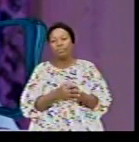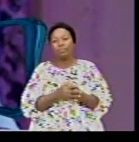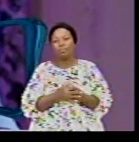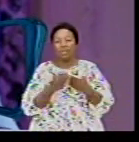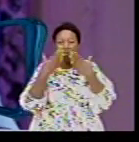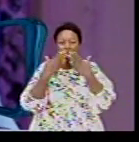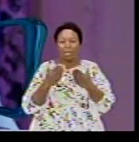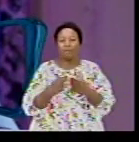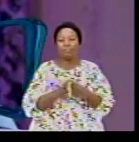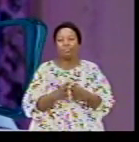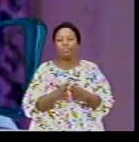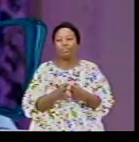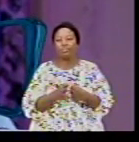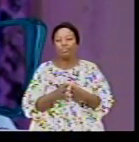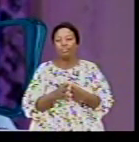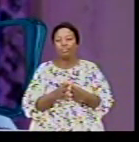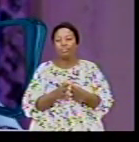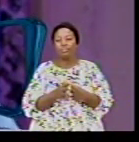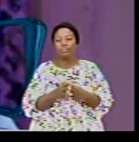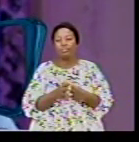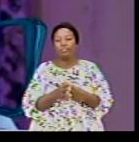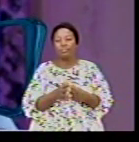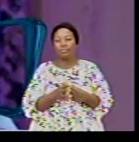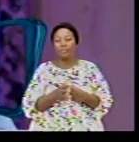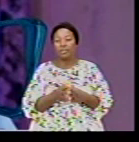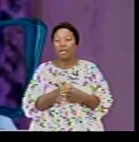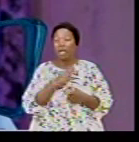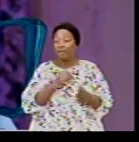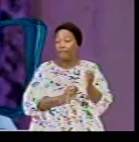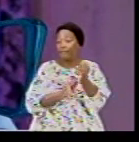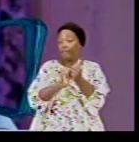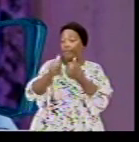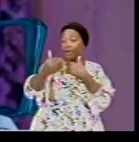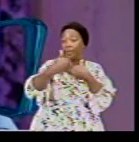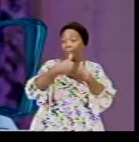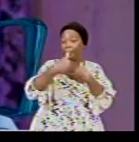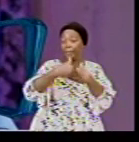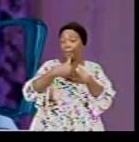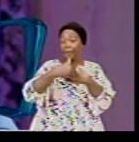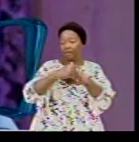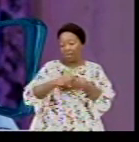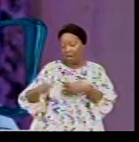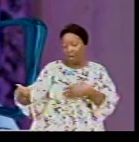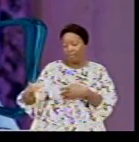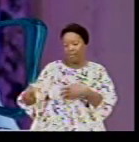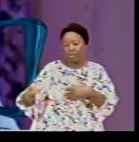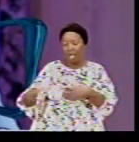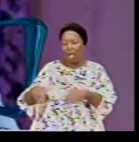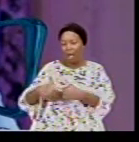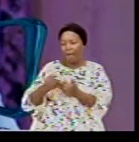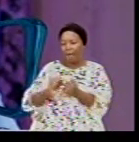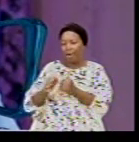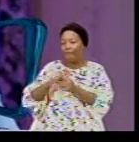you. At the far back, left side, also the flag is flying